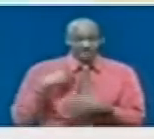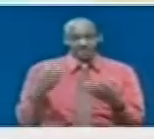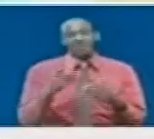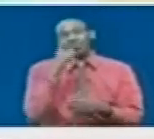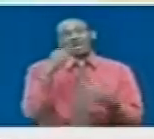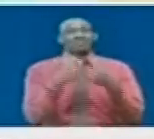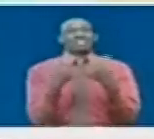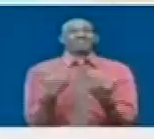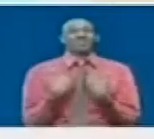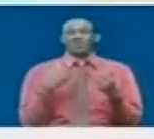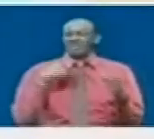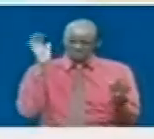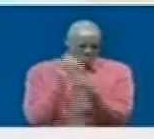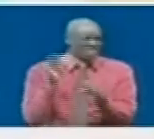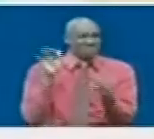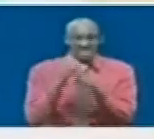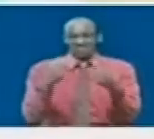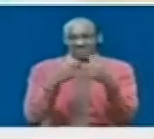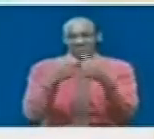match. So we have a lot of matches to come.